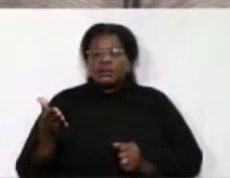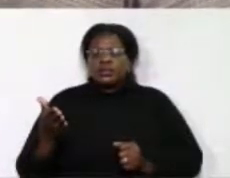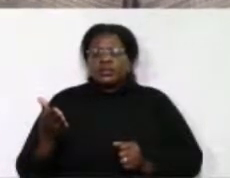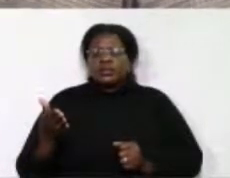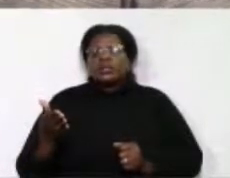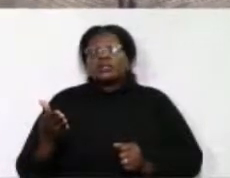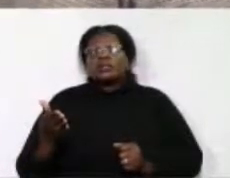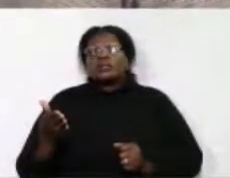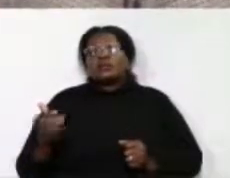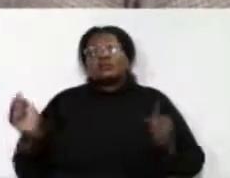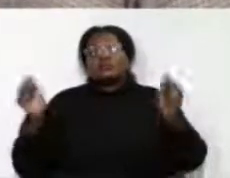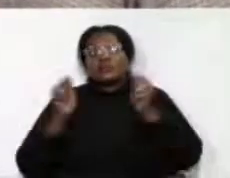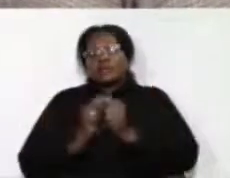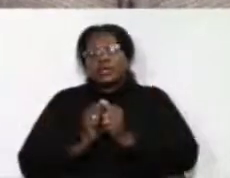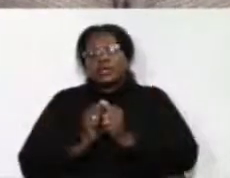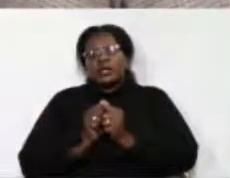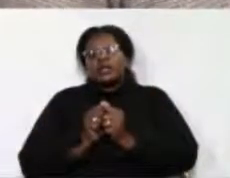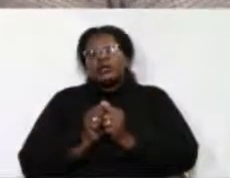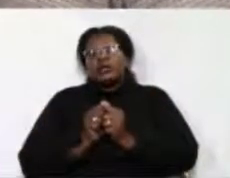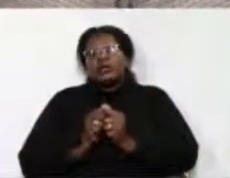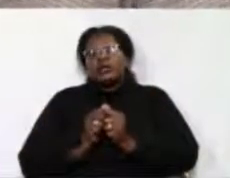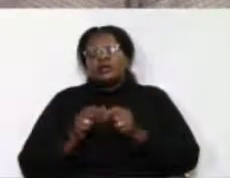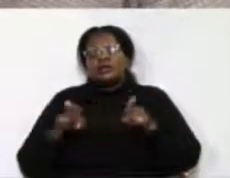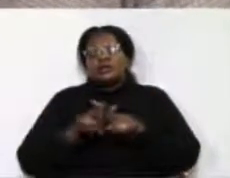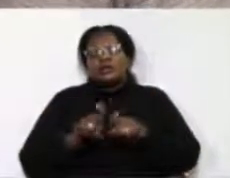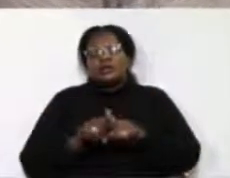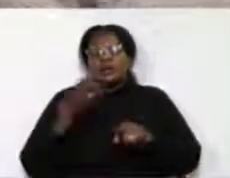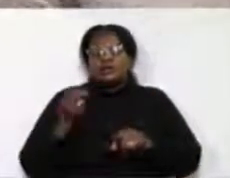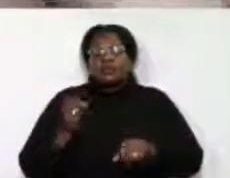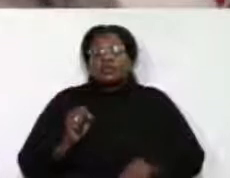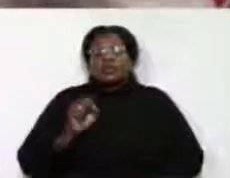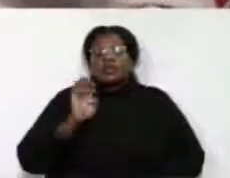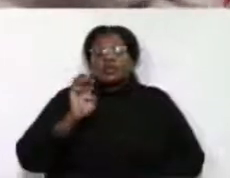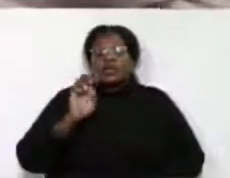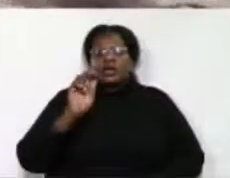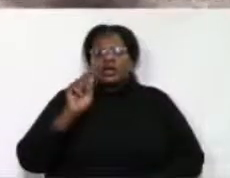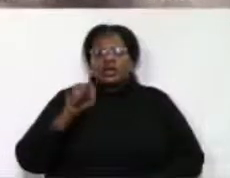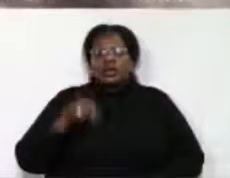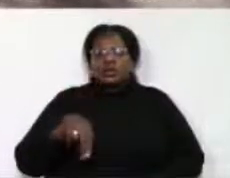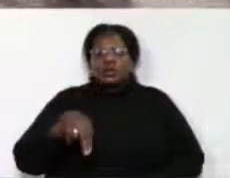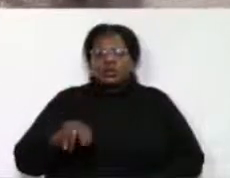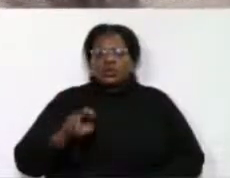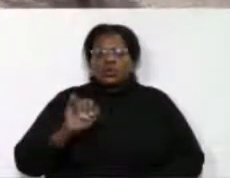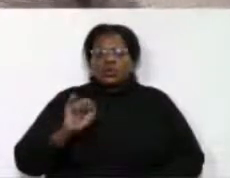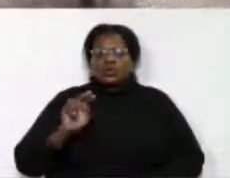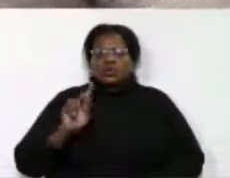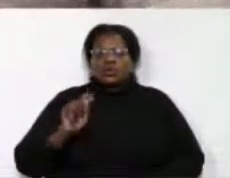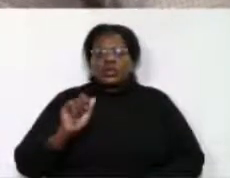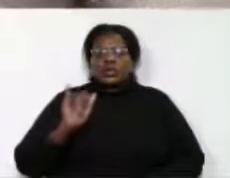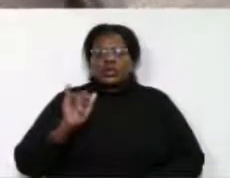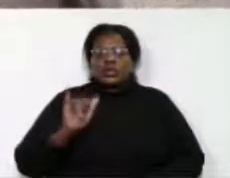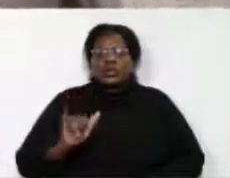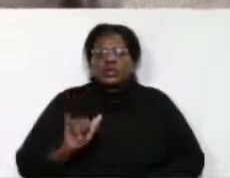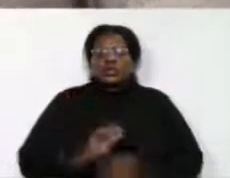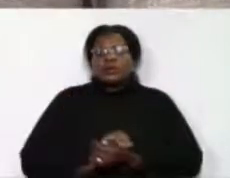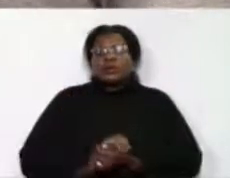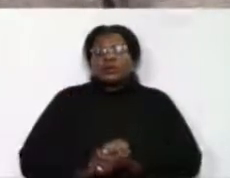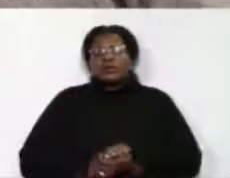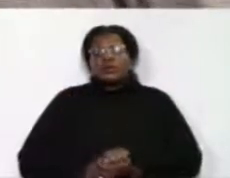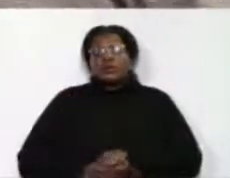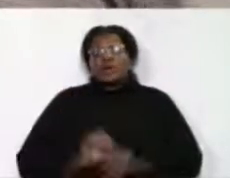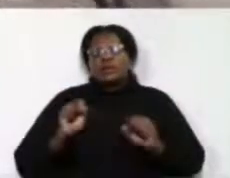equity. So you still are not in big debt. Oh, okay. Now I think we'll have to go faster through this, but